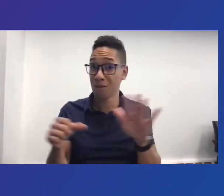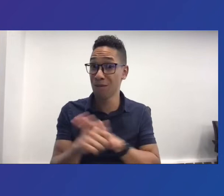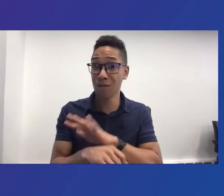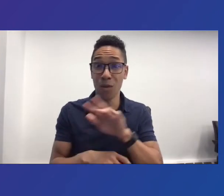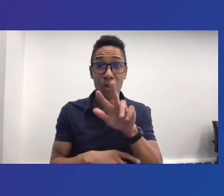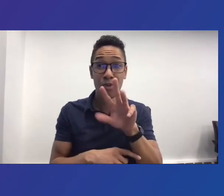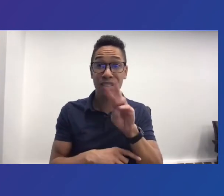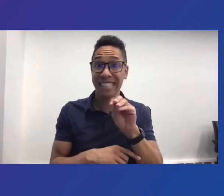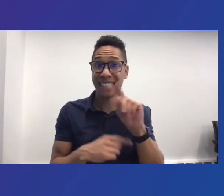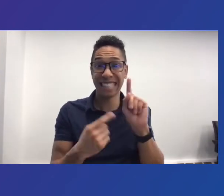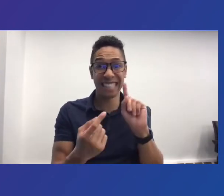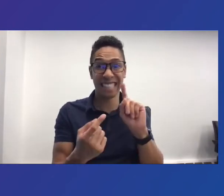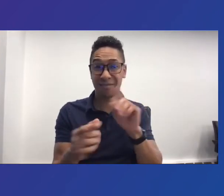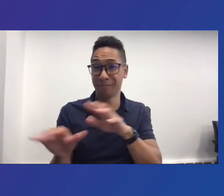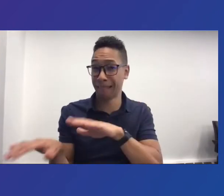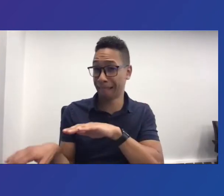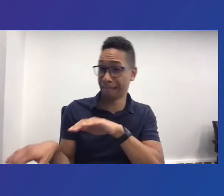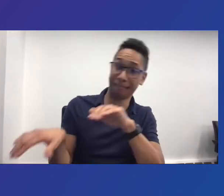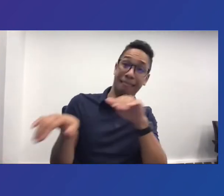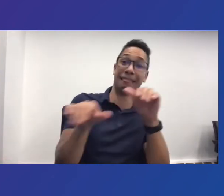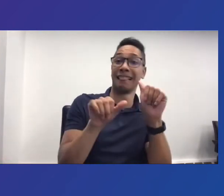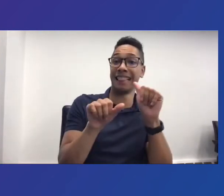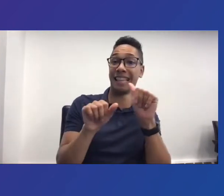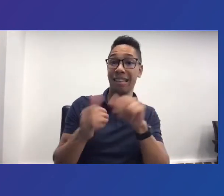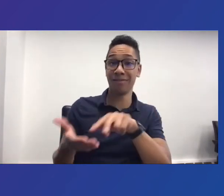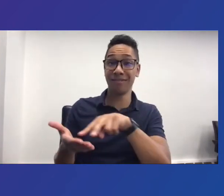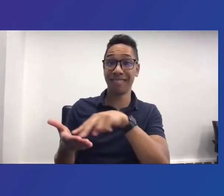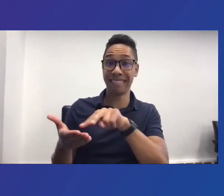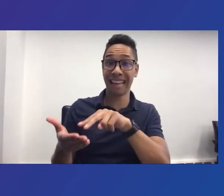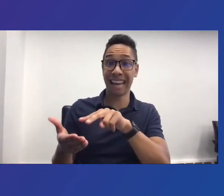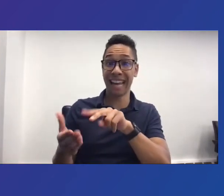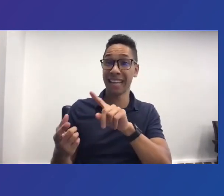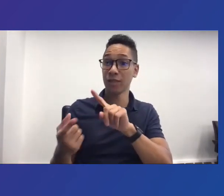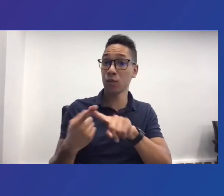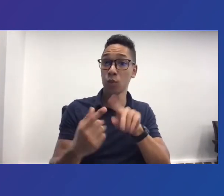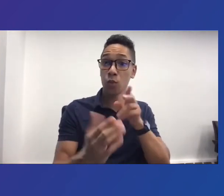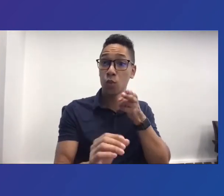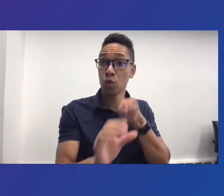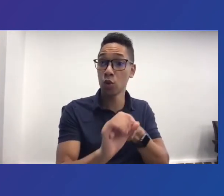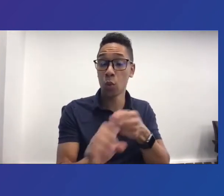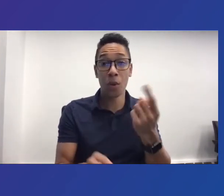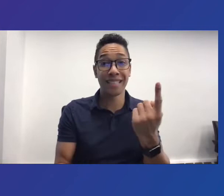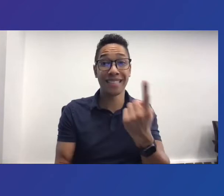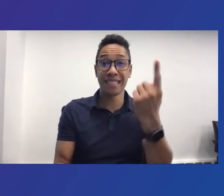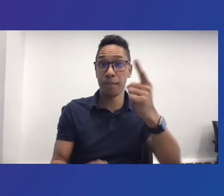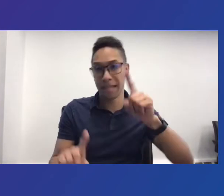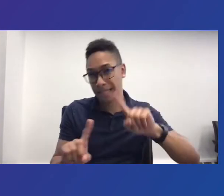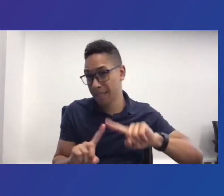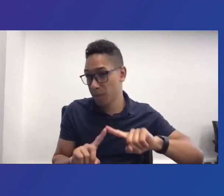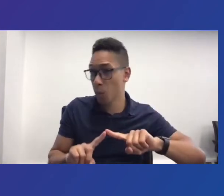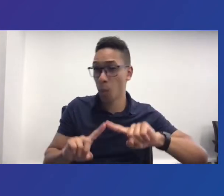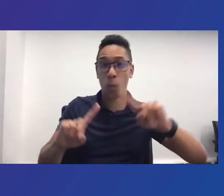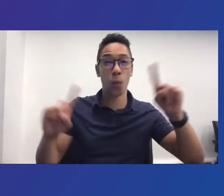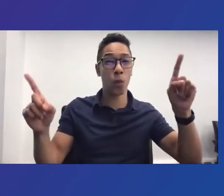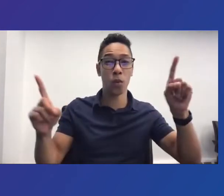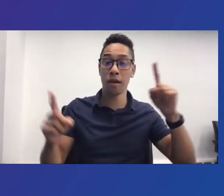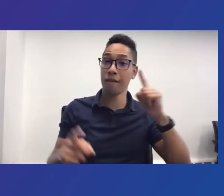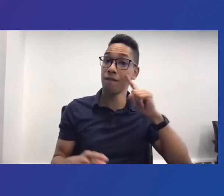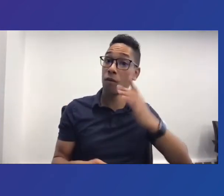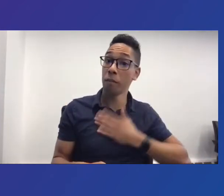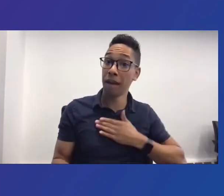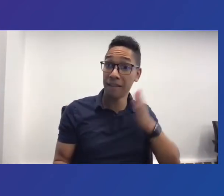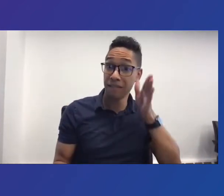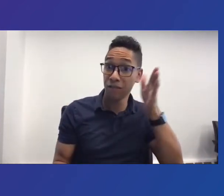dance completely, like everything that I know, to go to something completely different that's going to be more of a future, like secure